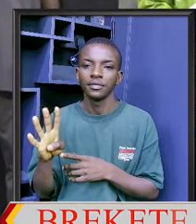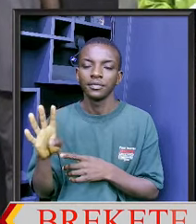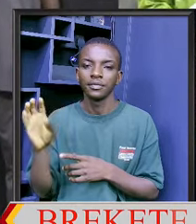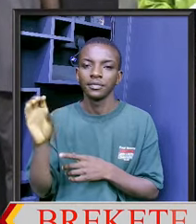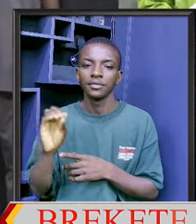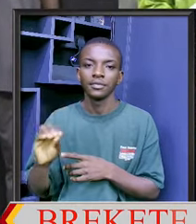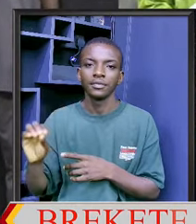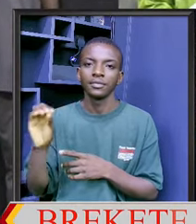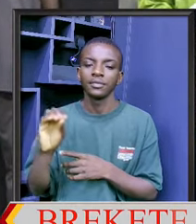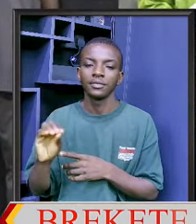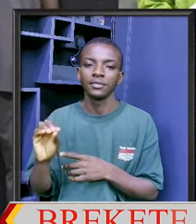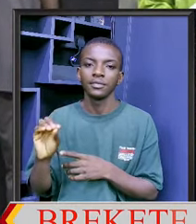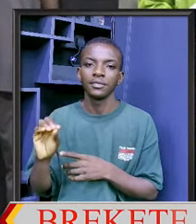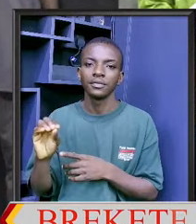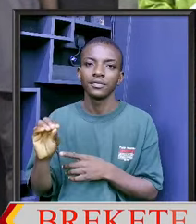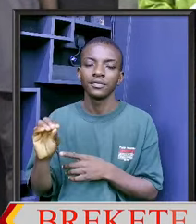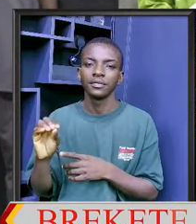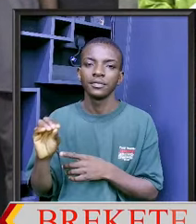00